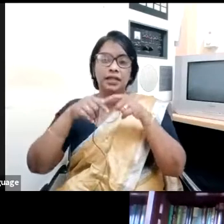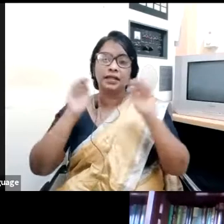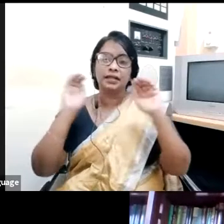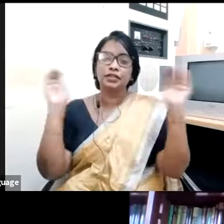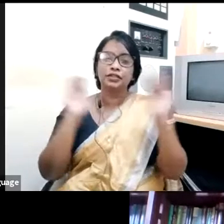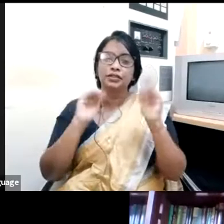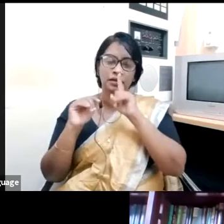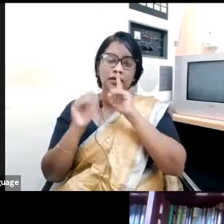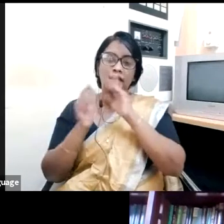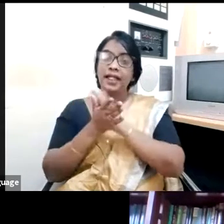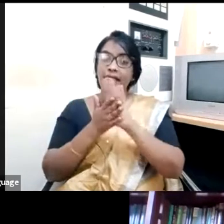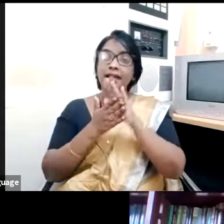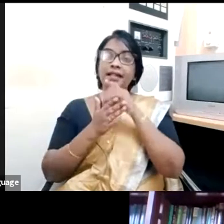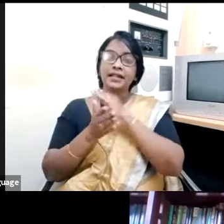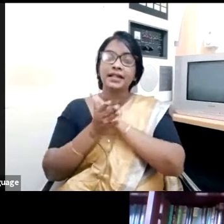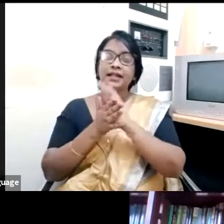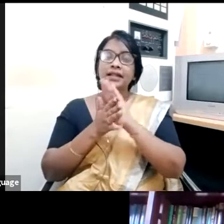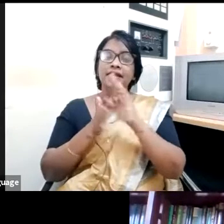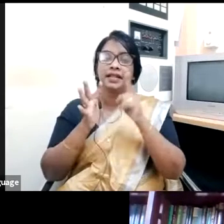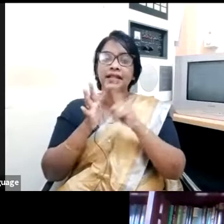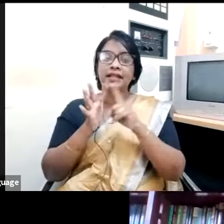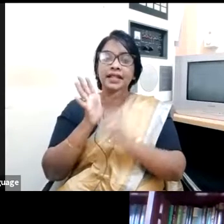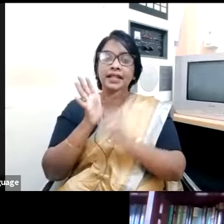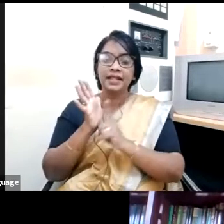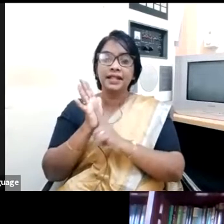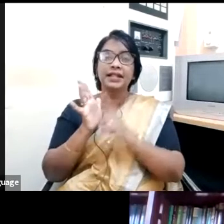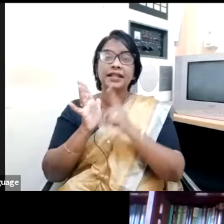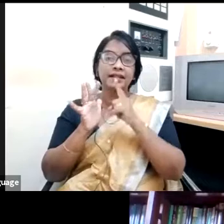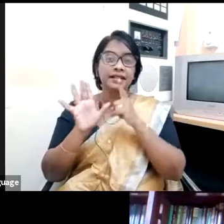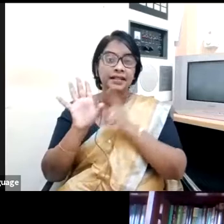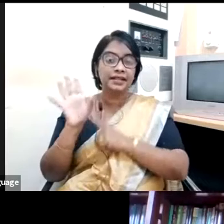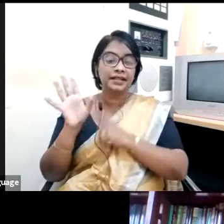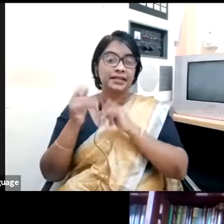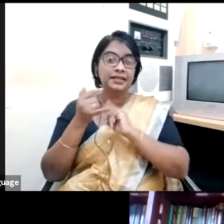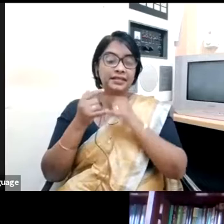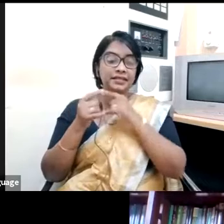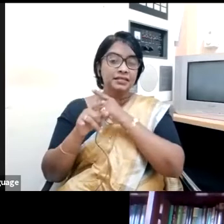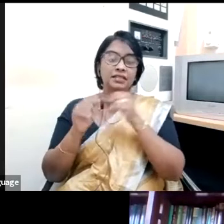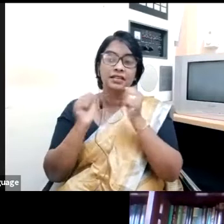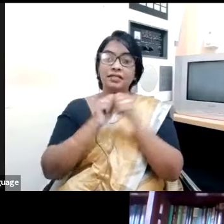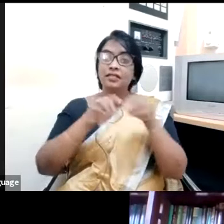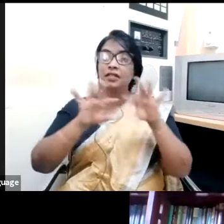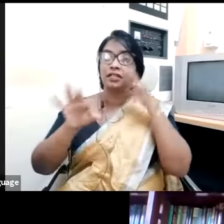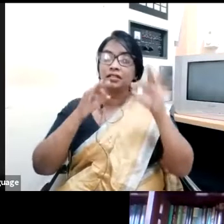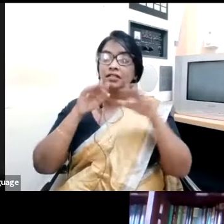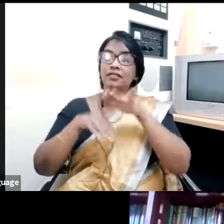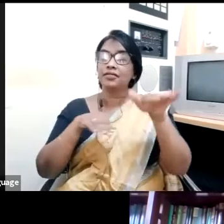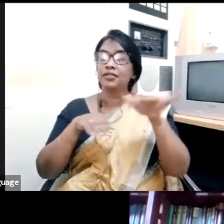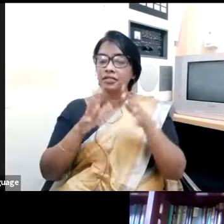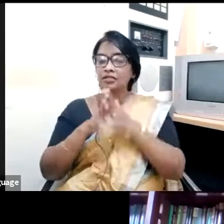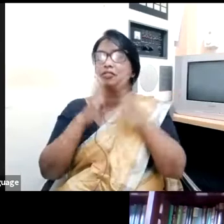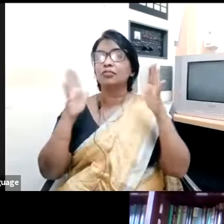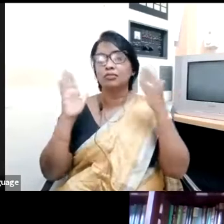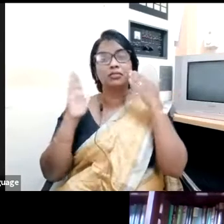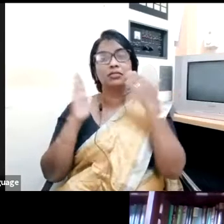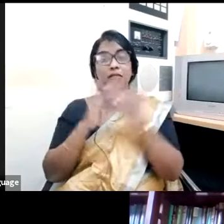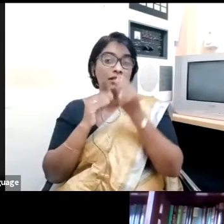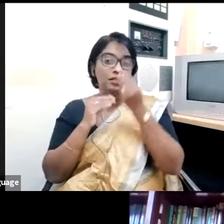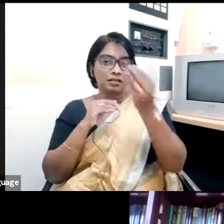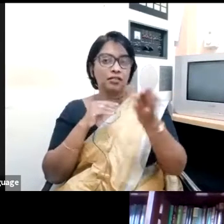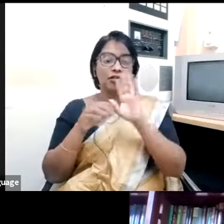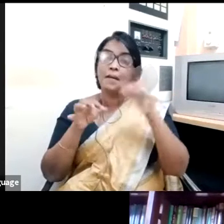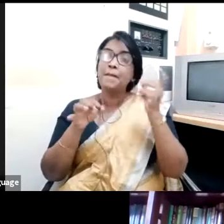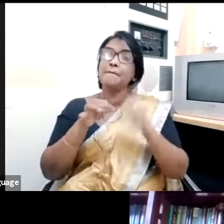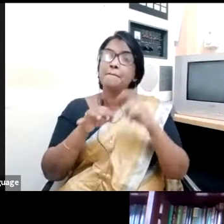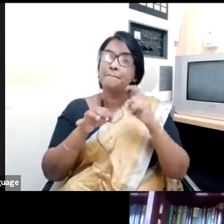And I'm sure there will be a lot of questions on more specifics, and I'll be willing to answer that during the question and answer time. So